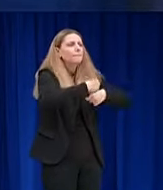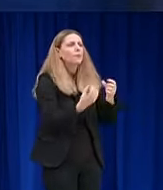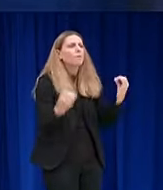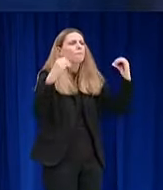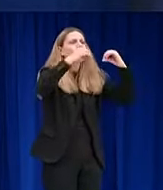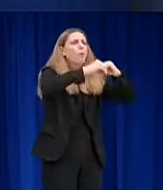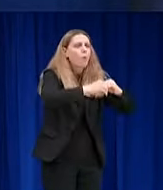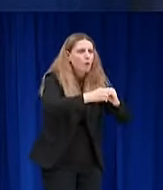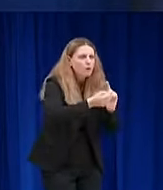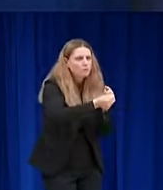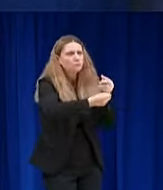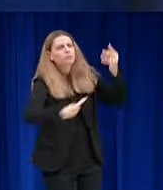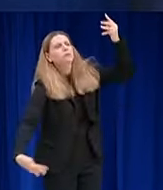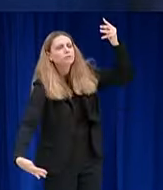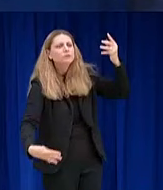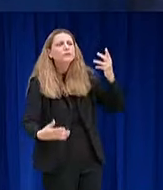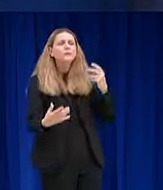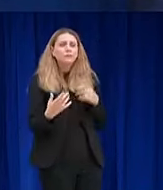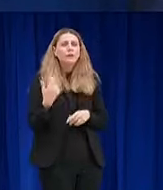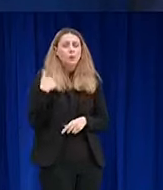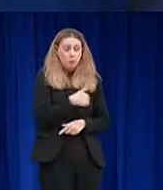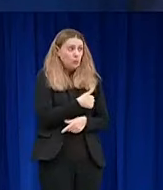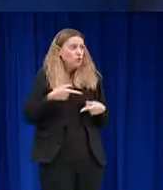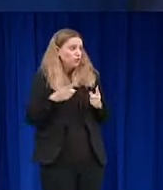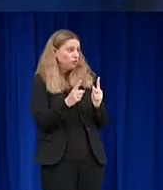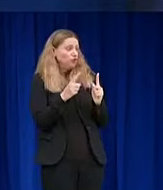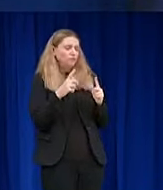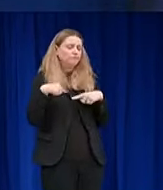Month, we recommit ourselves to fulfilling that promise.